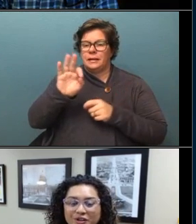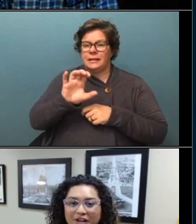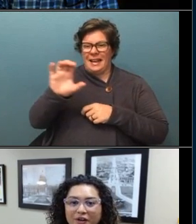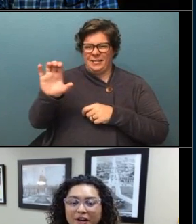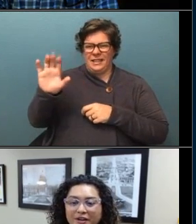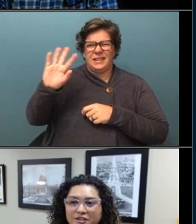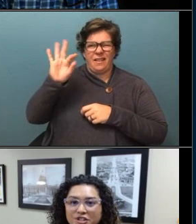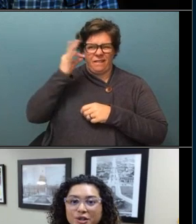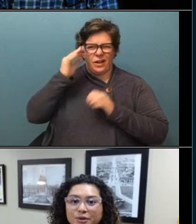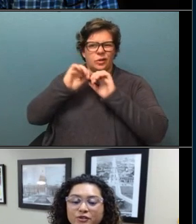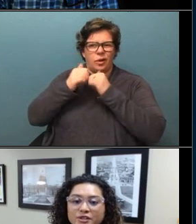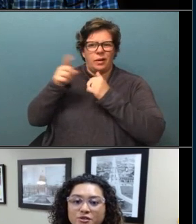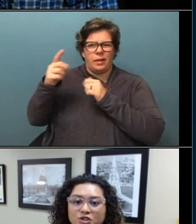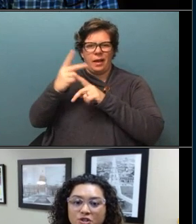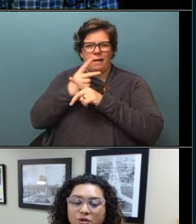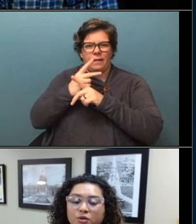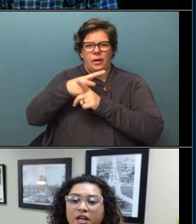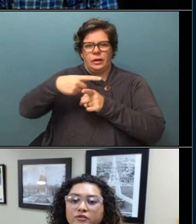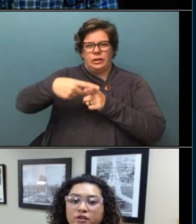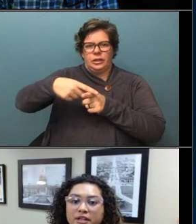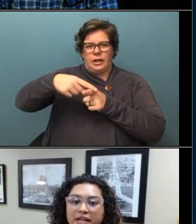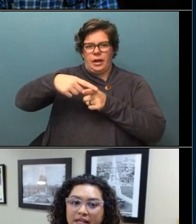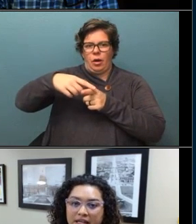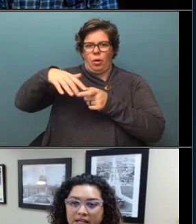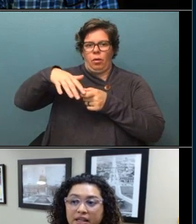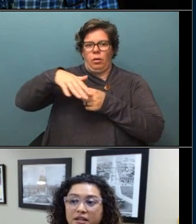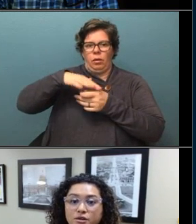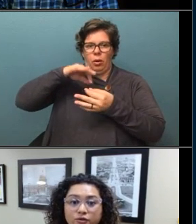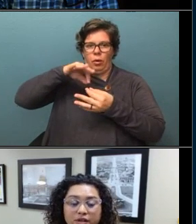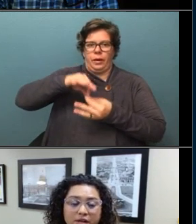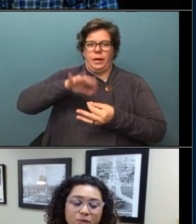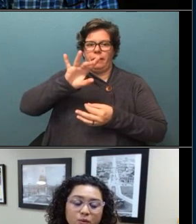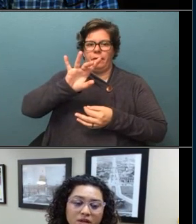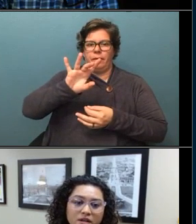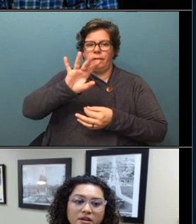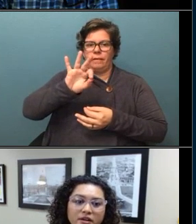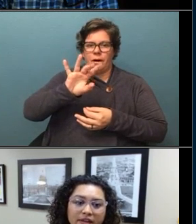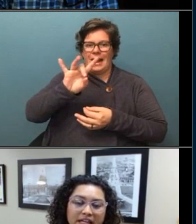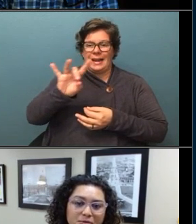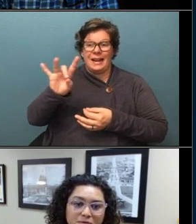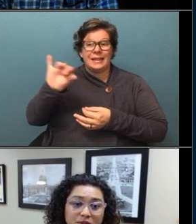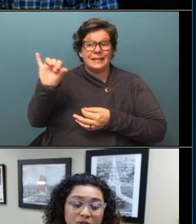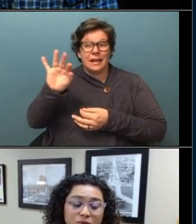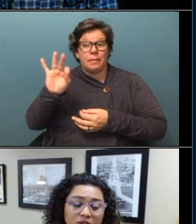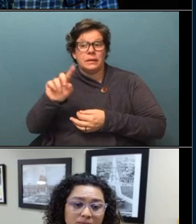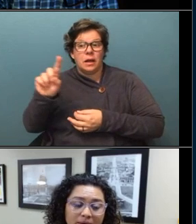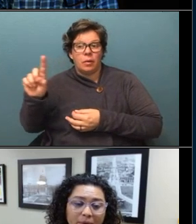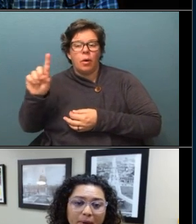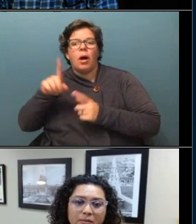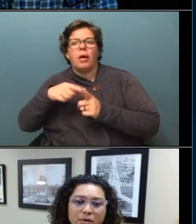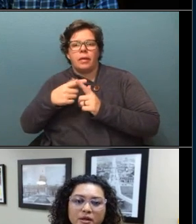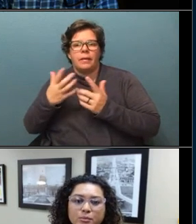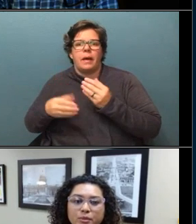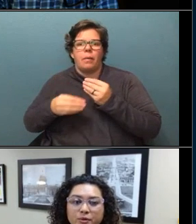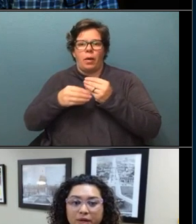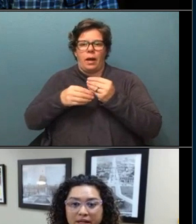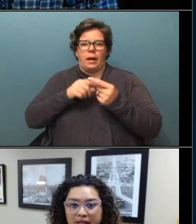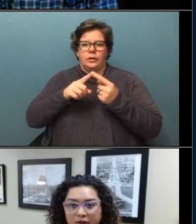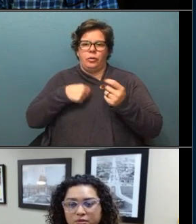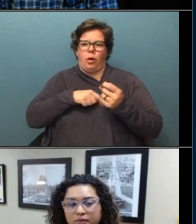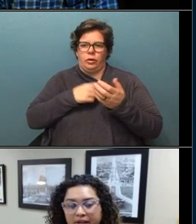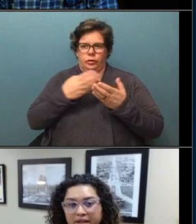they figure out how to georeference or geolocate for 988 like they do for 911, that capability will come down the pipe.